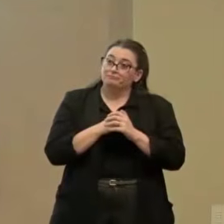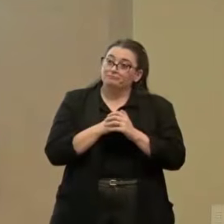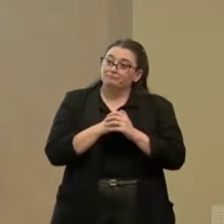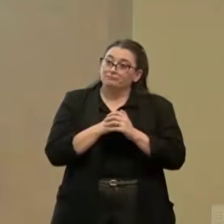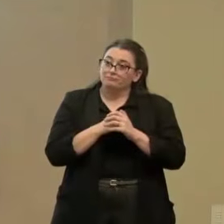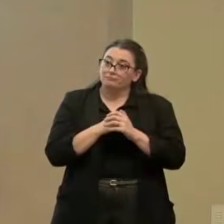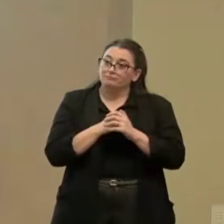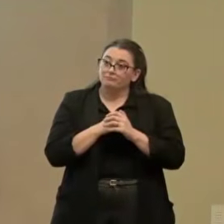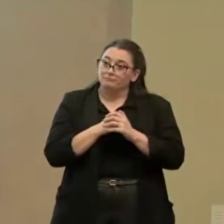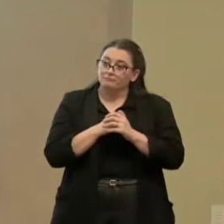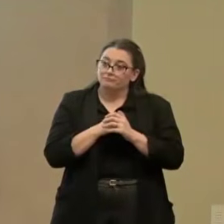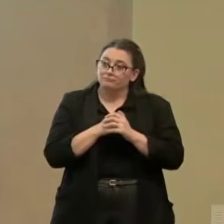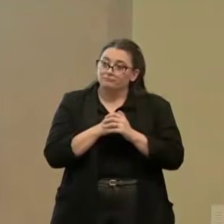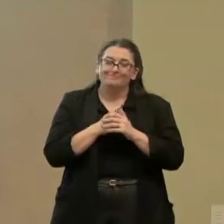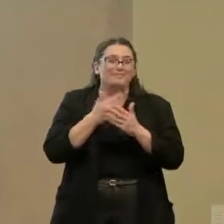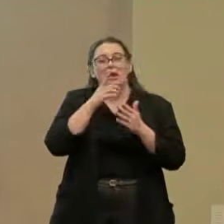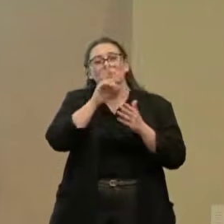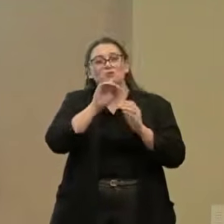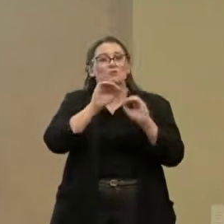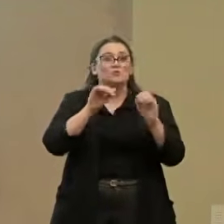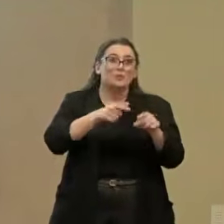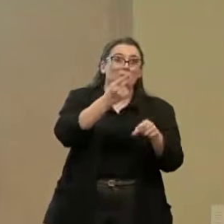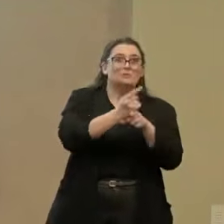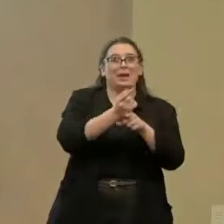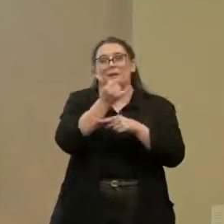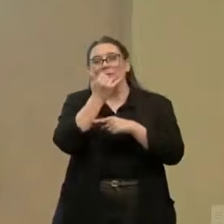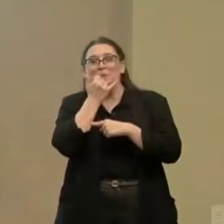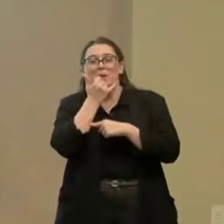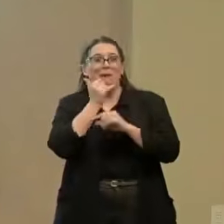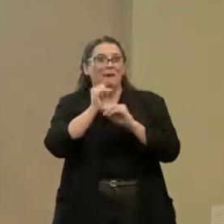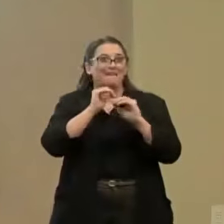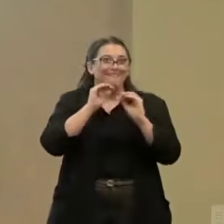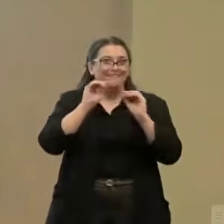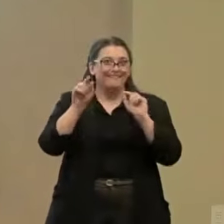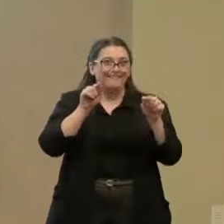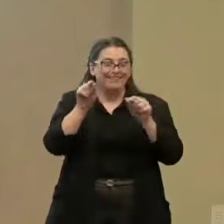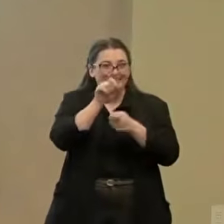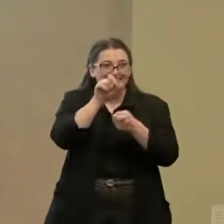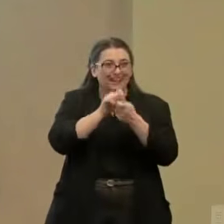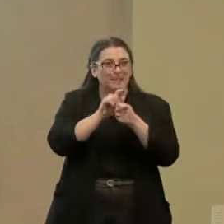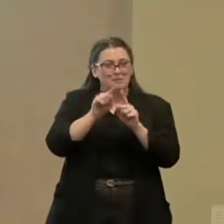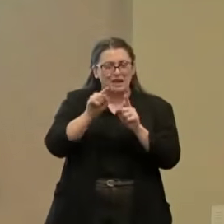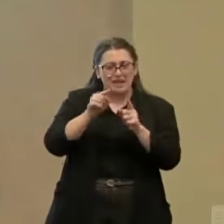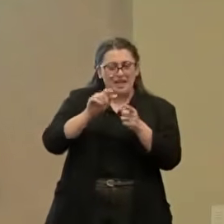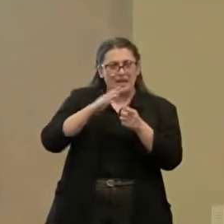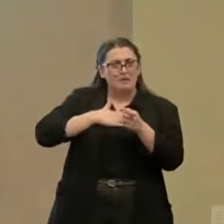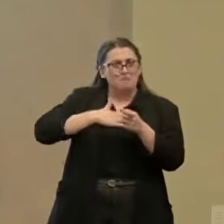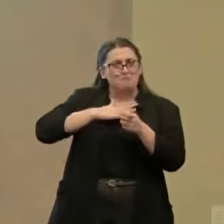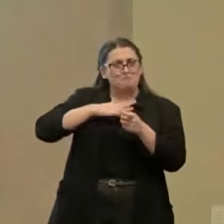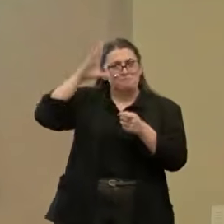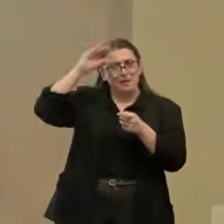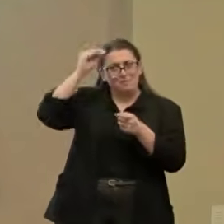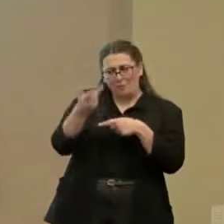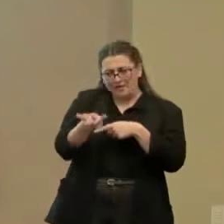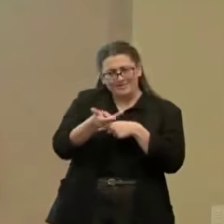they're probably not right or wrong steps, but what would be the most honest conversation to have with the 3 young